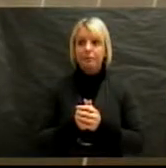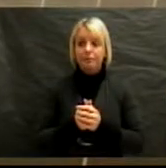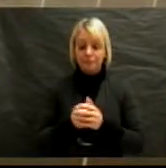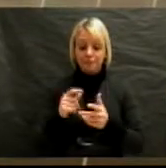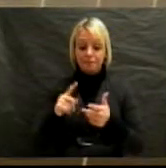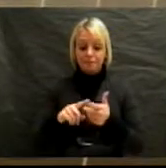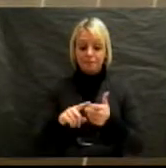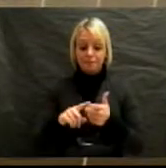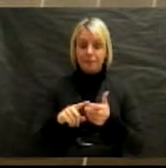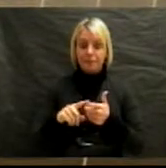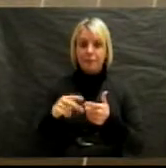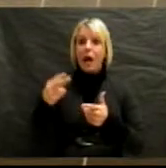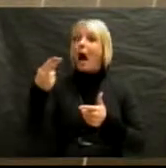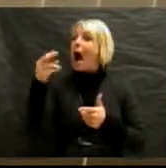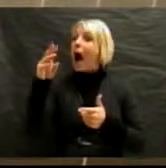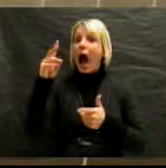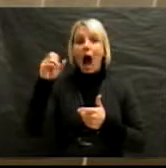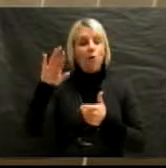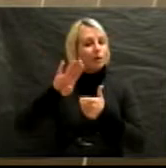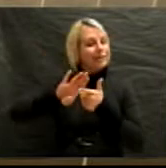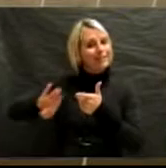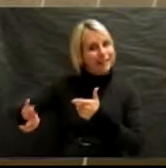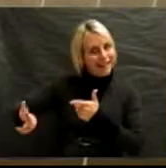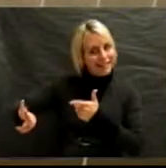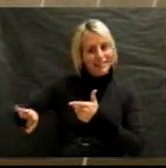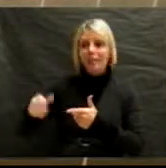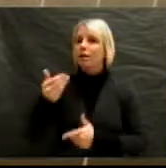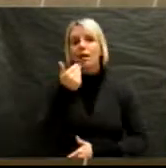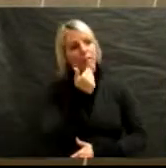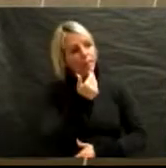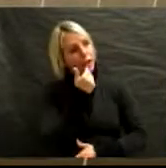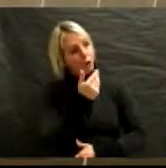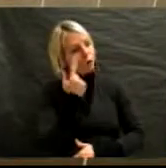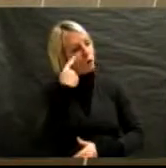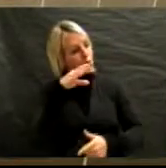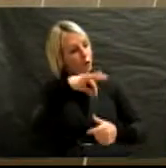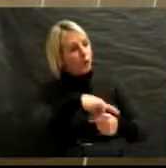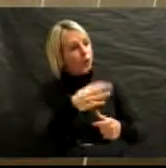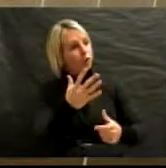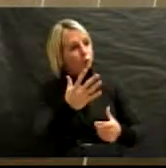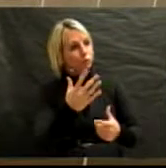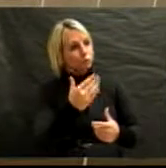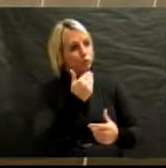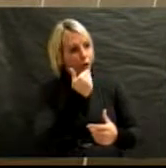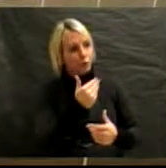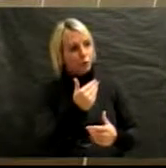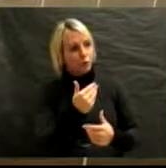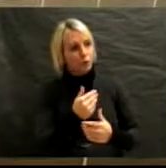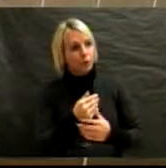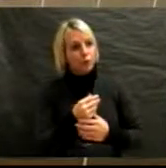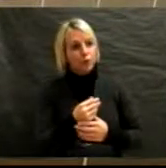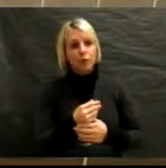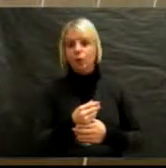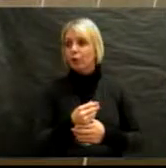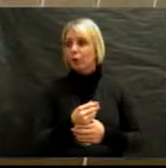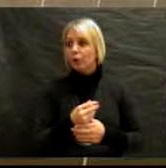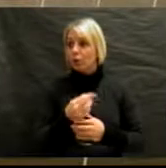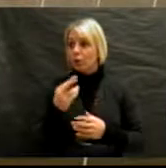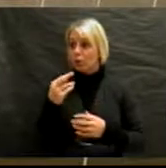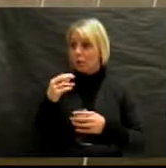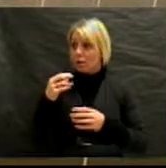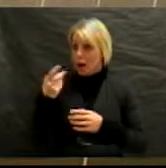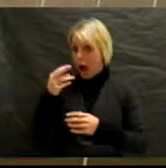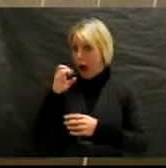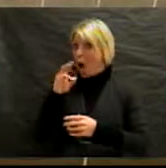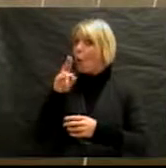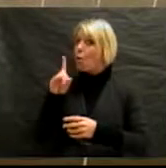Thank you, though, for your vote of confidence. But The reason, can I? Sure. Yeah, the reason is